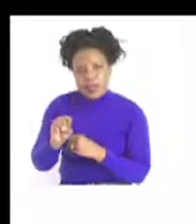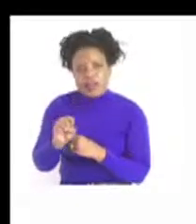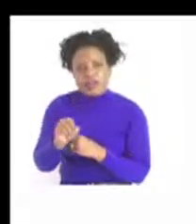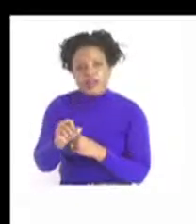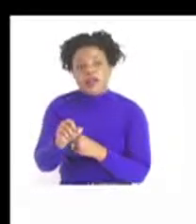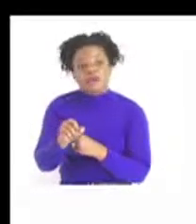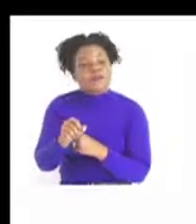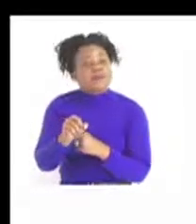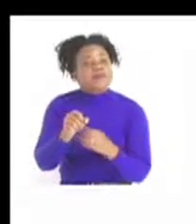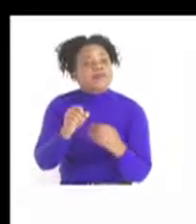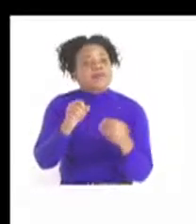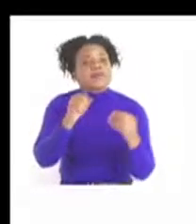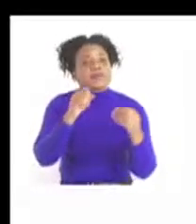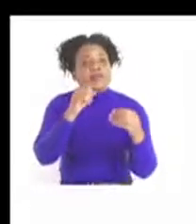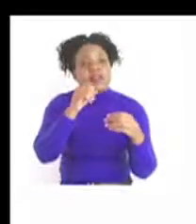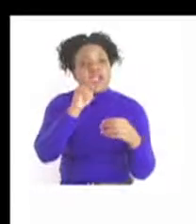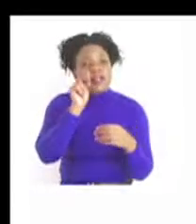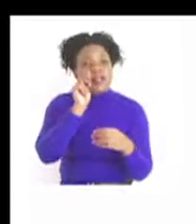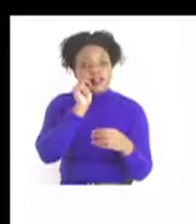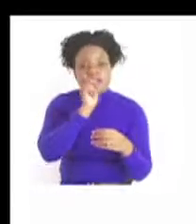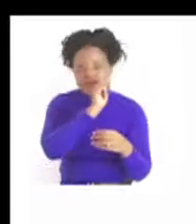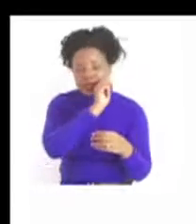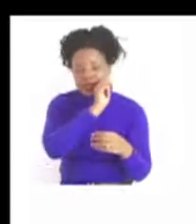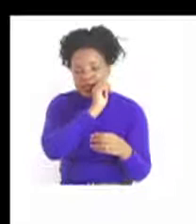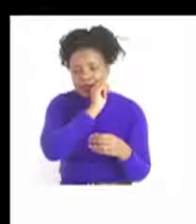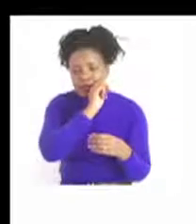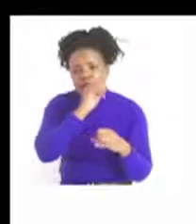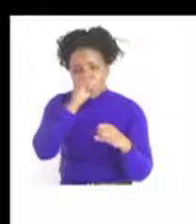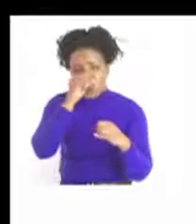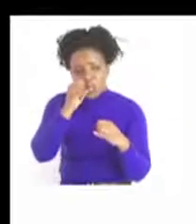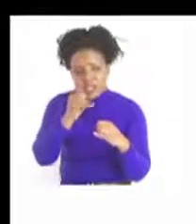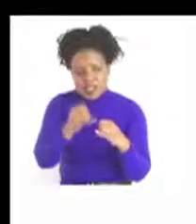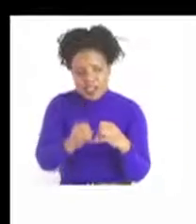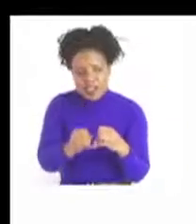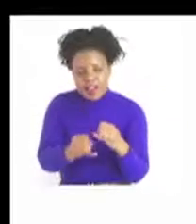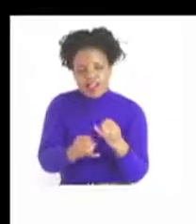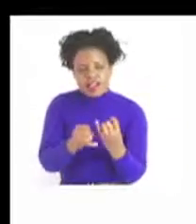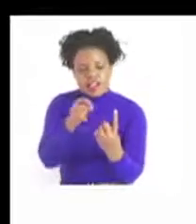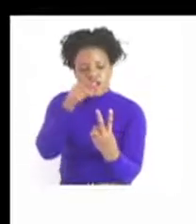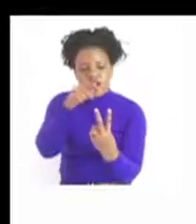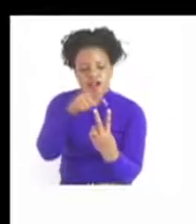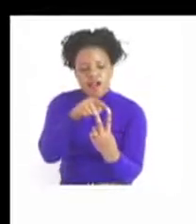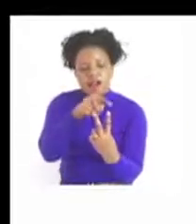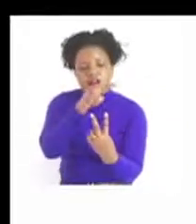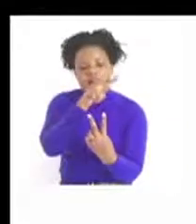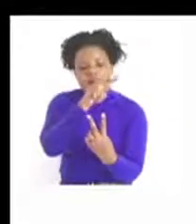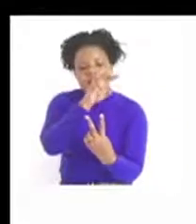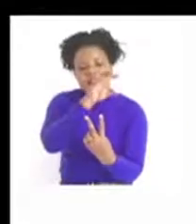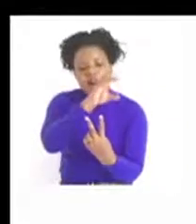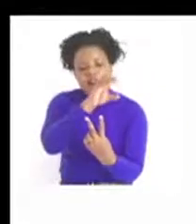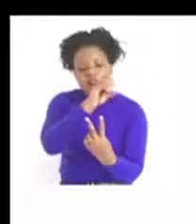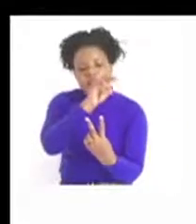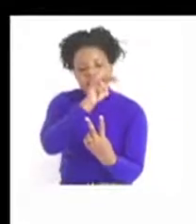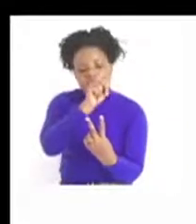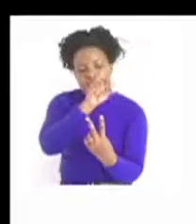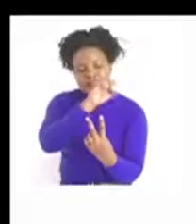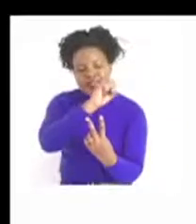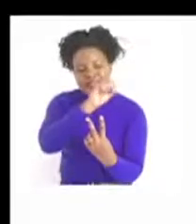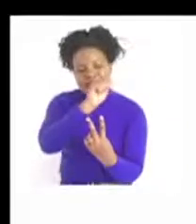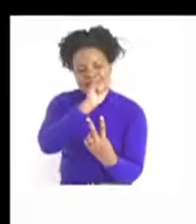add IES. For example, 1 city, 2